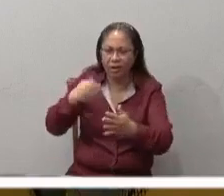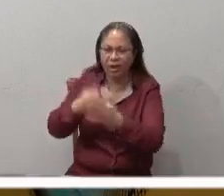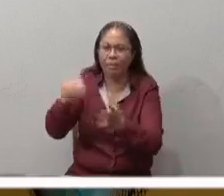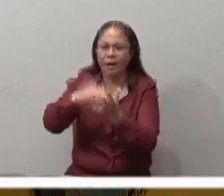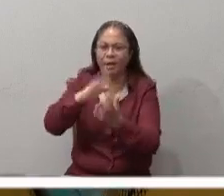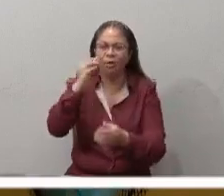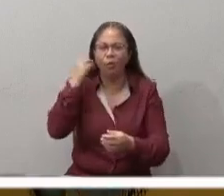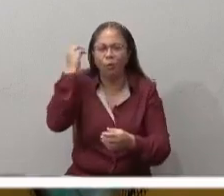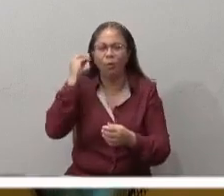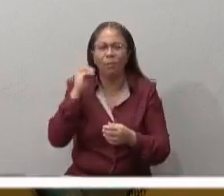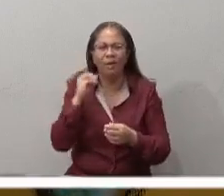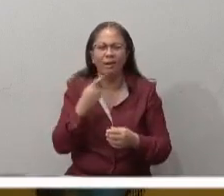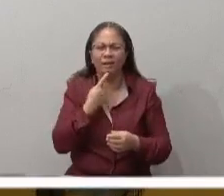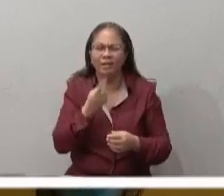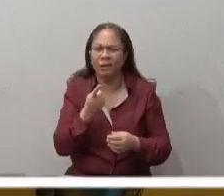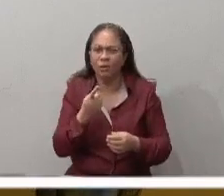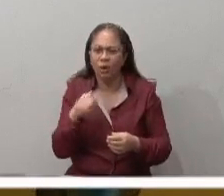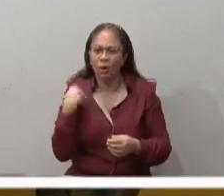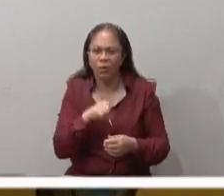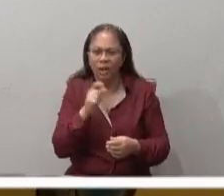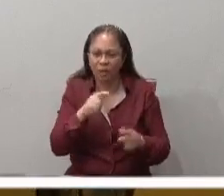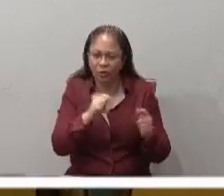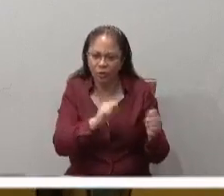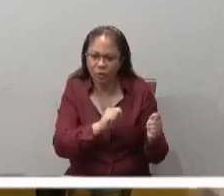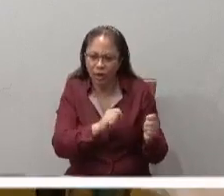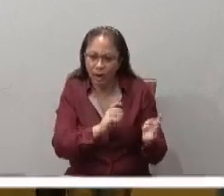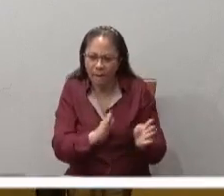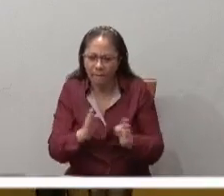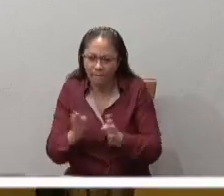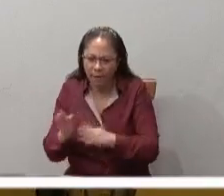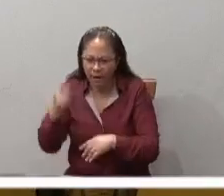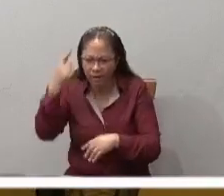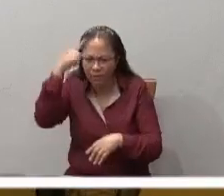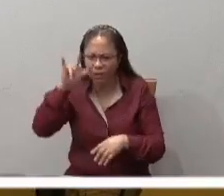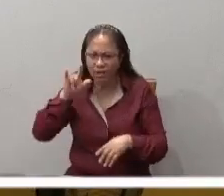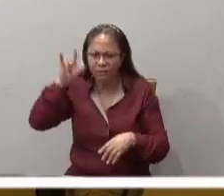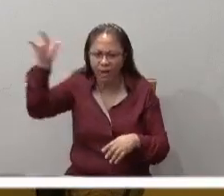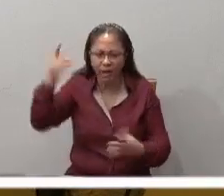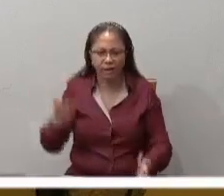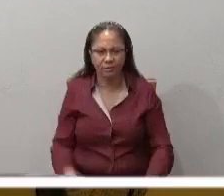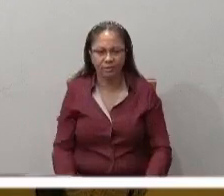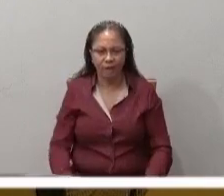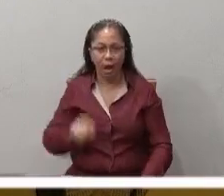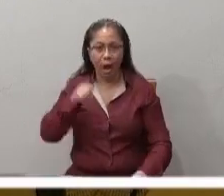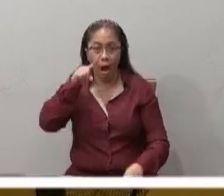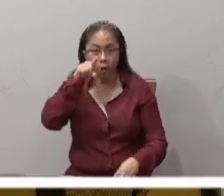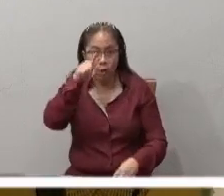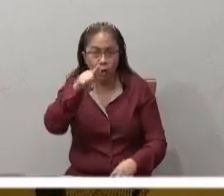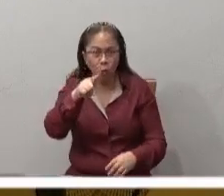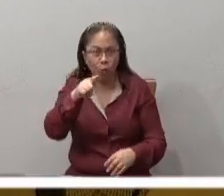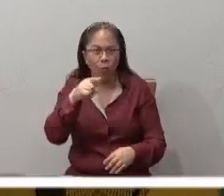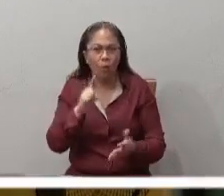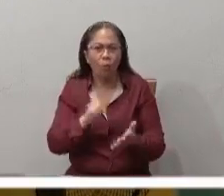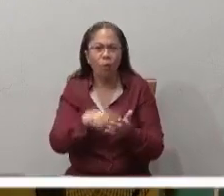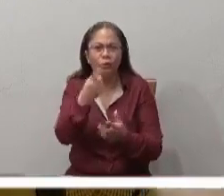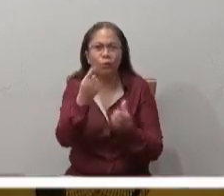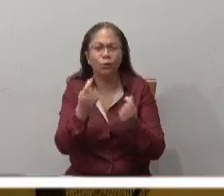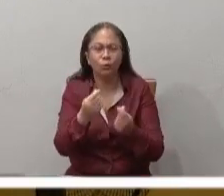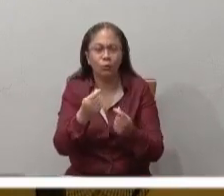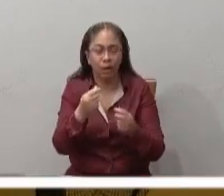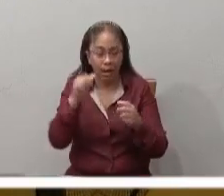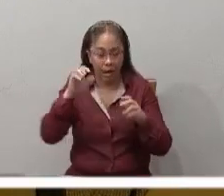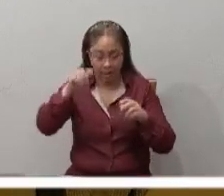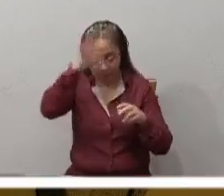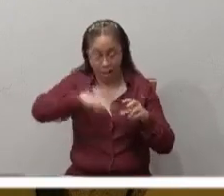we need to make the arrangements for your flights," and you start beating up the motorcyclists. That's what you start to do. You beat them up, and you send them